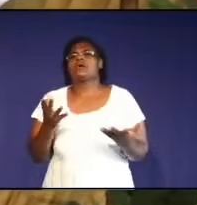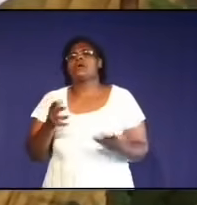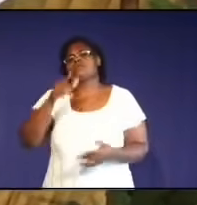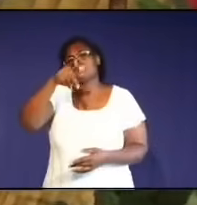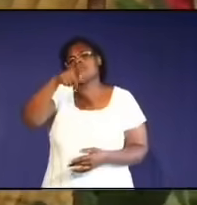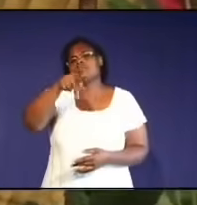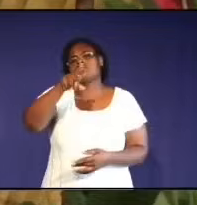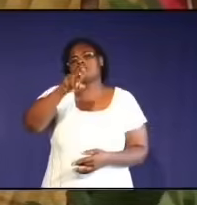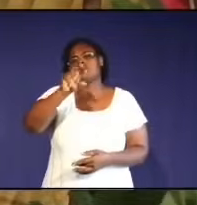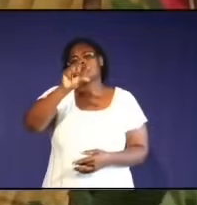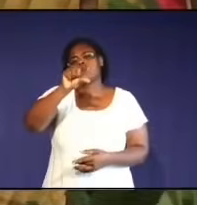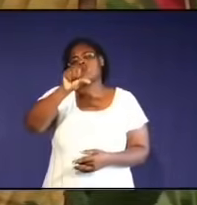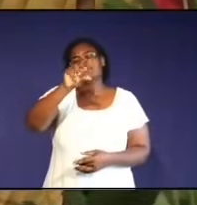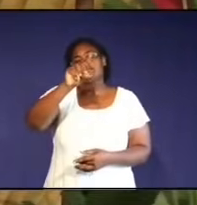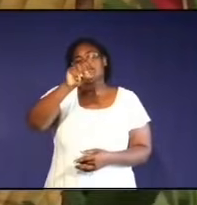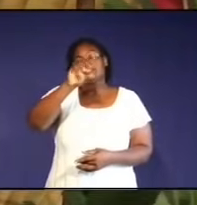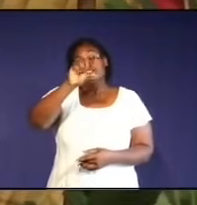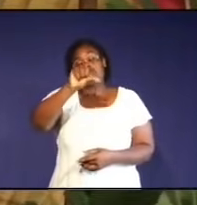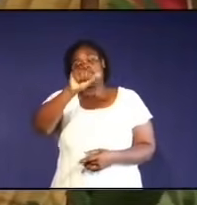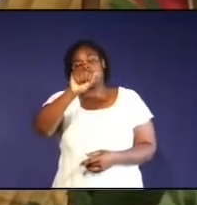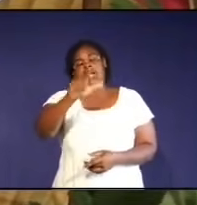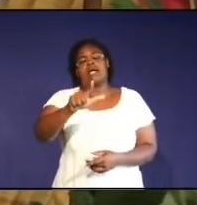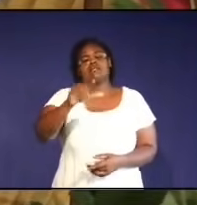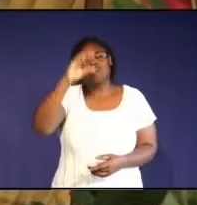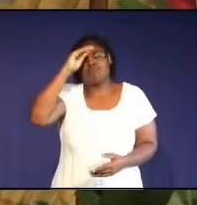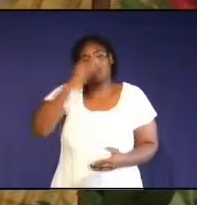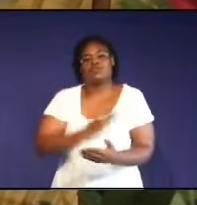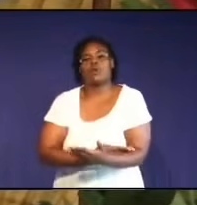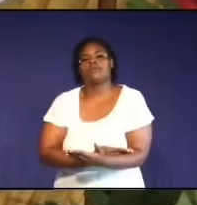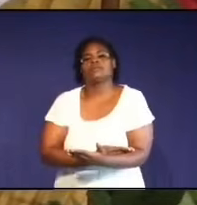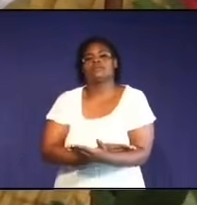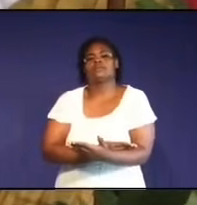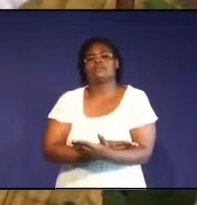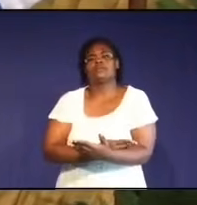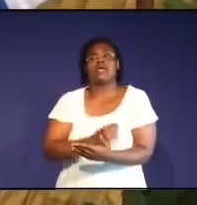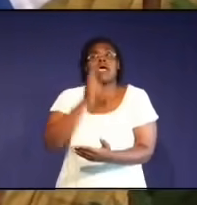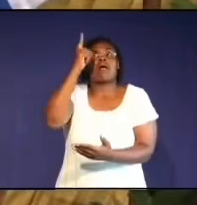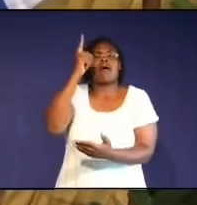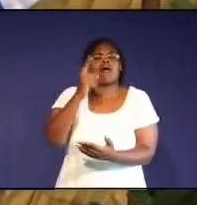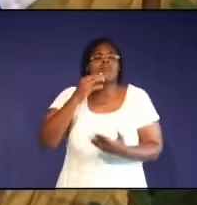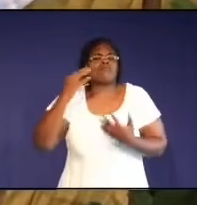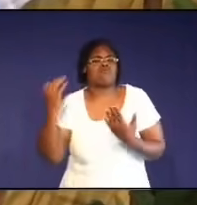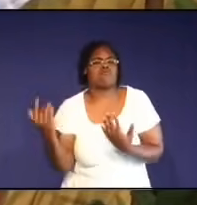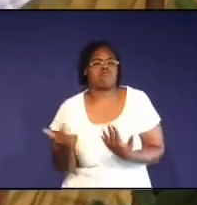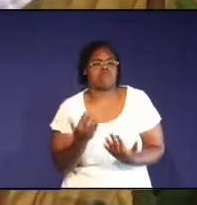of a loving father. He's waiting on you to come back.